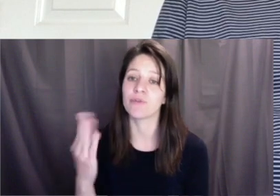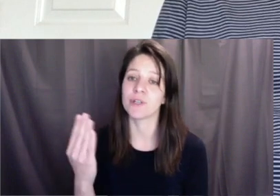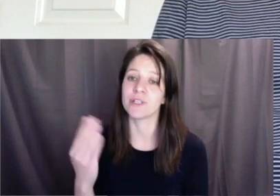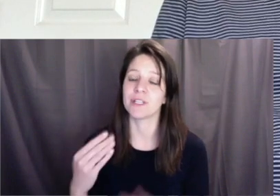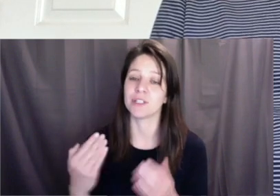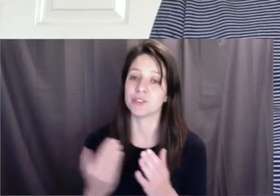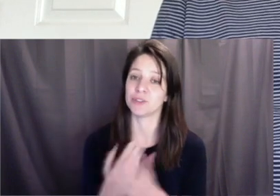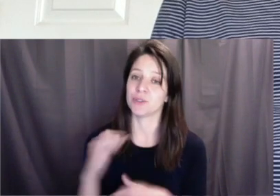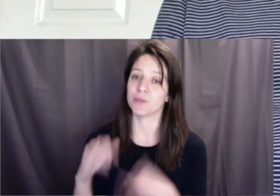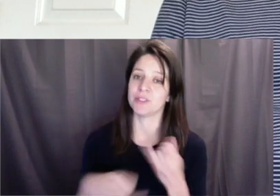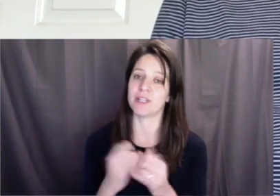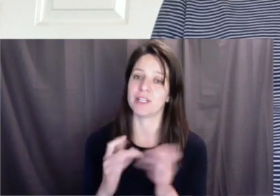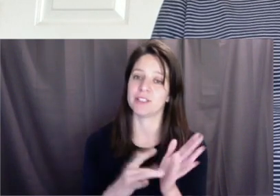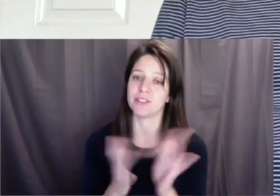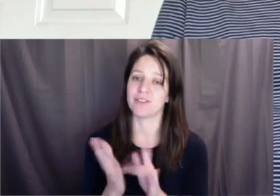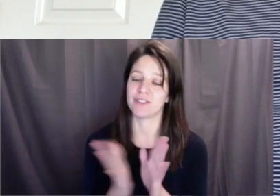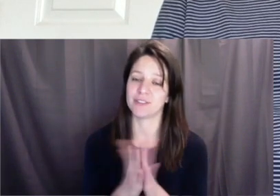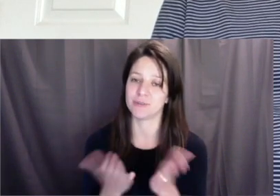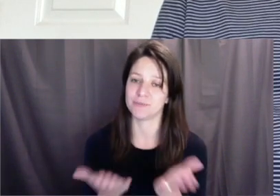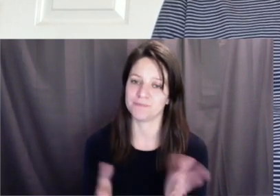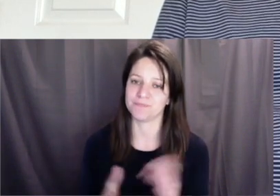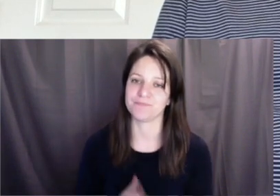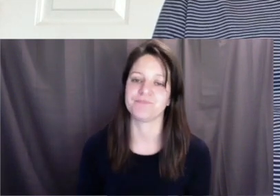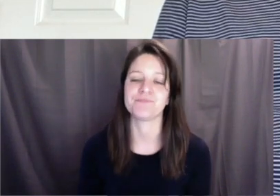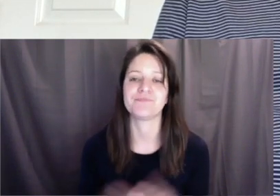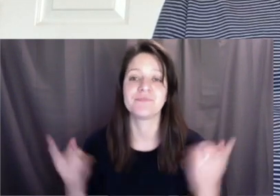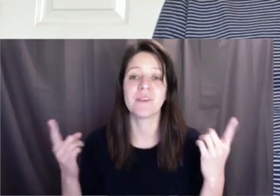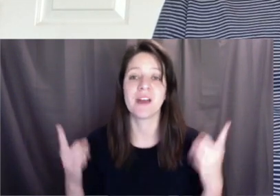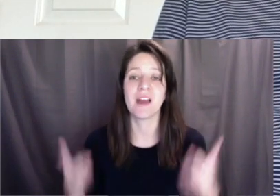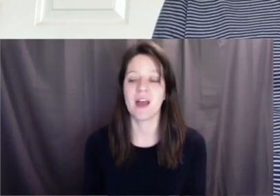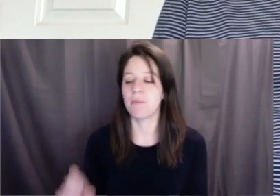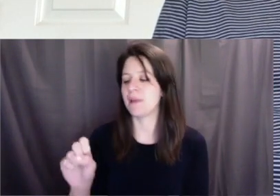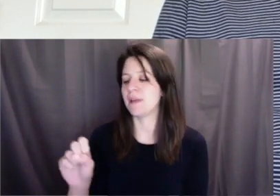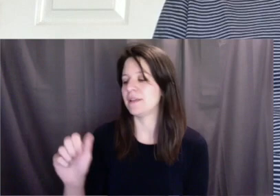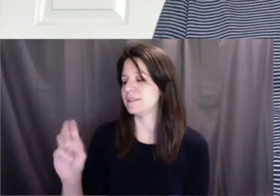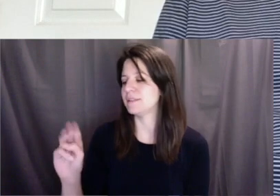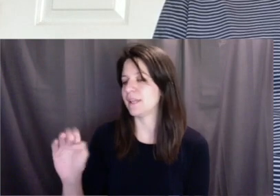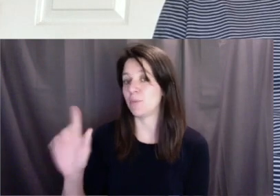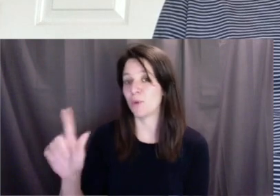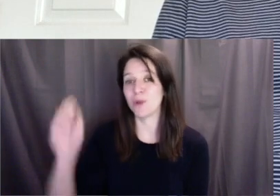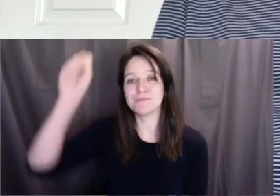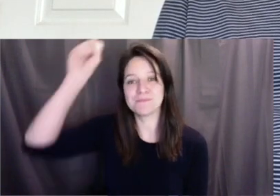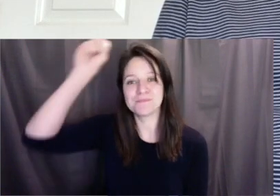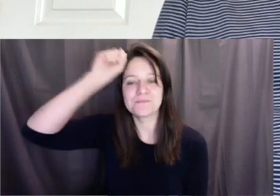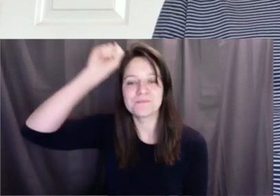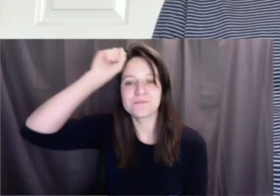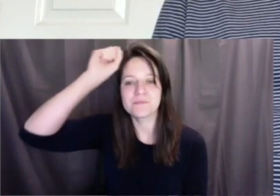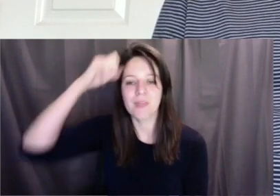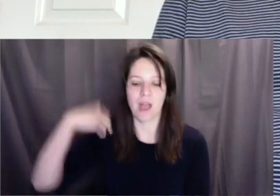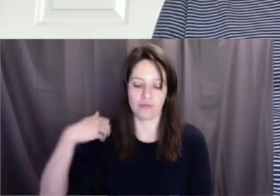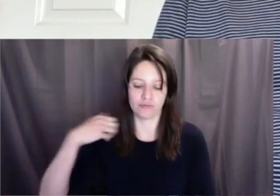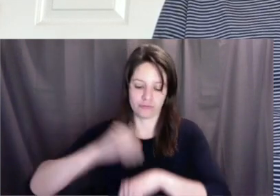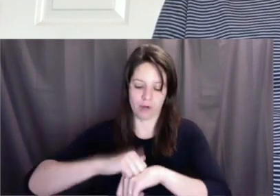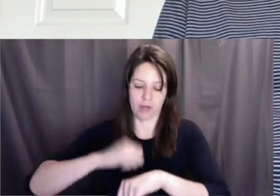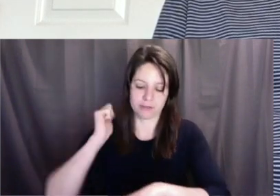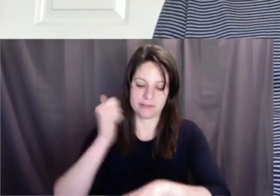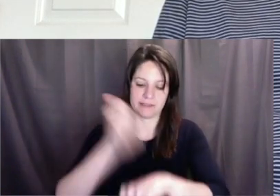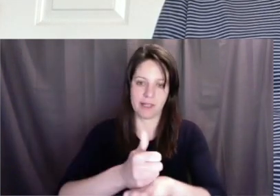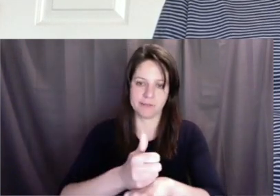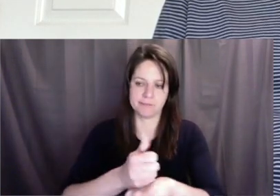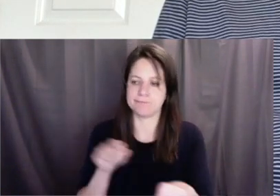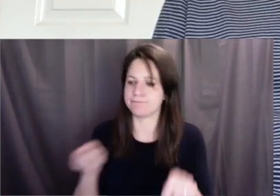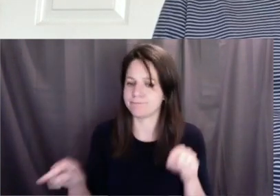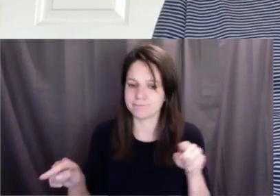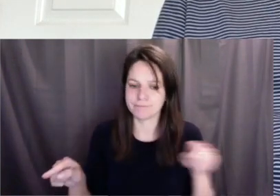Version. Then Samuel took a stone and set it up between Mizpah and Shen. He named it Ebenezer, saying,